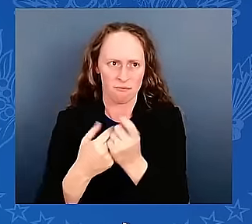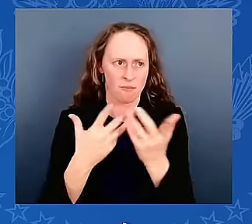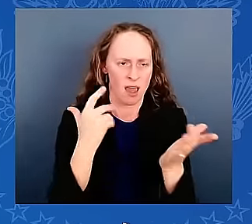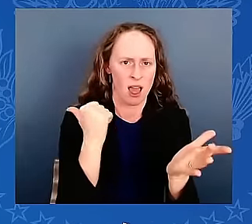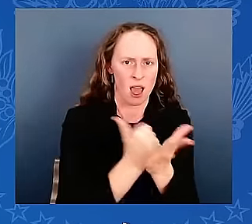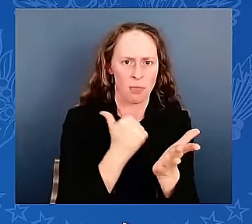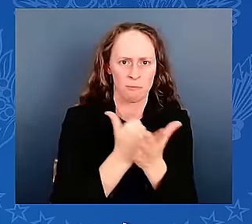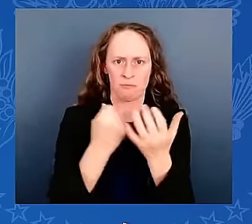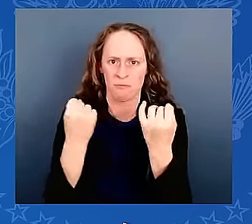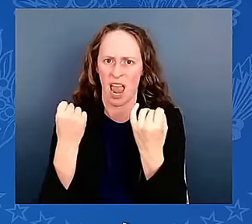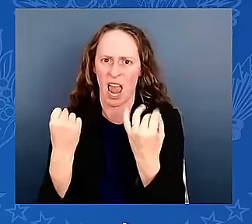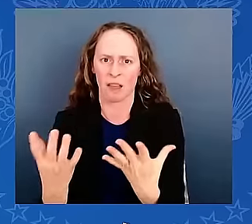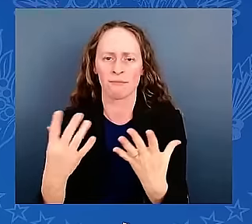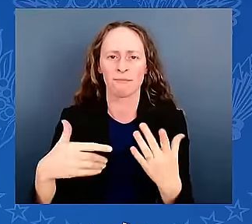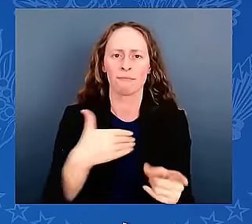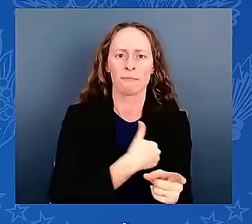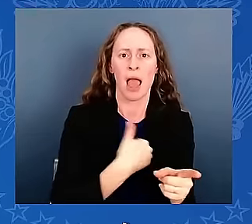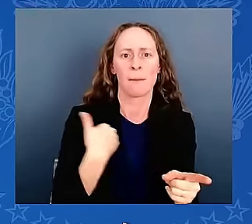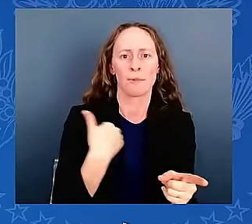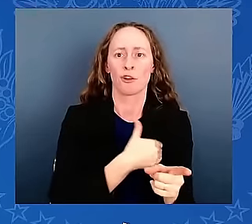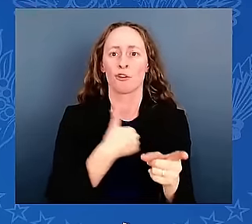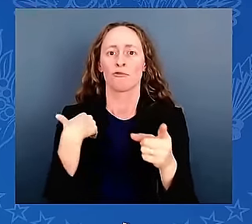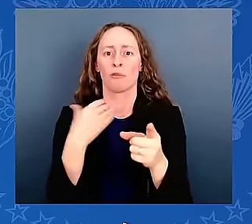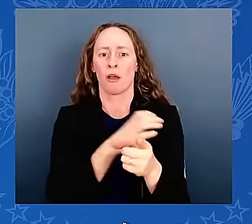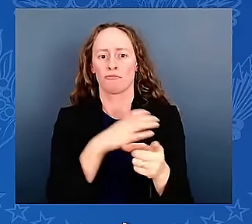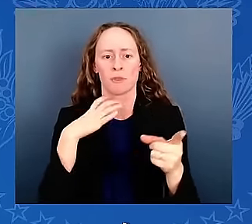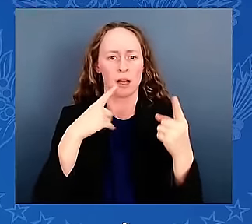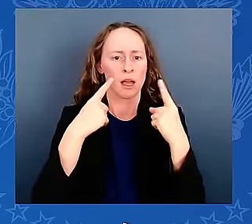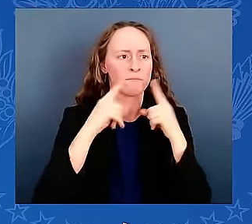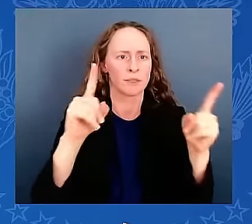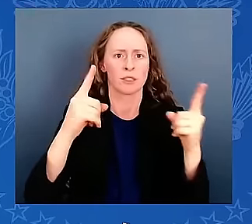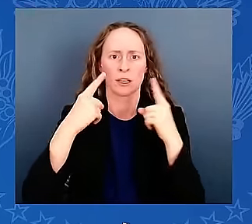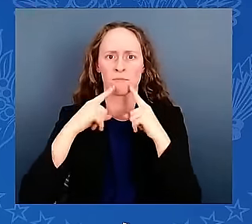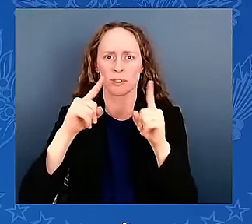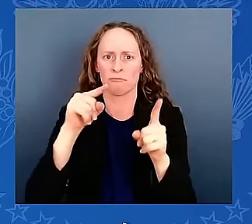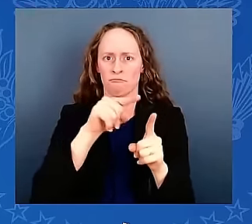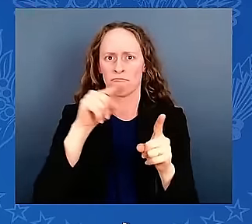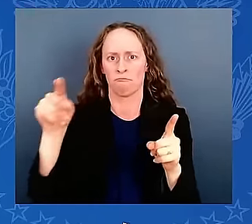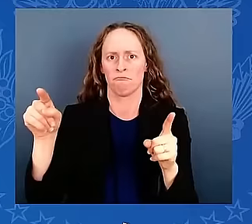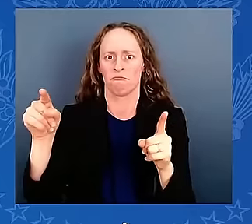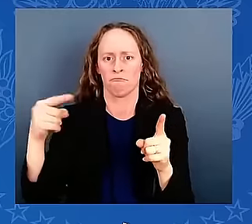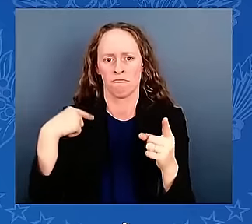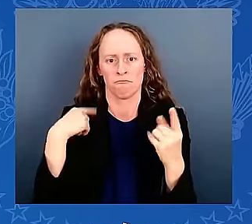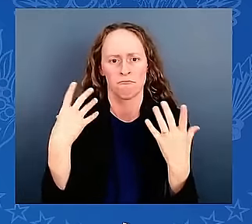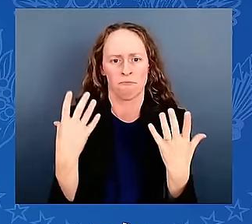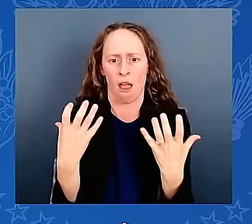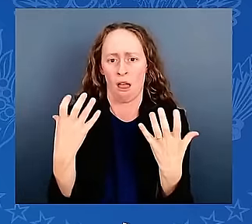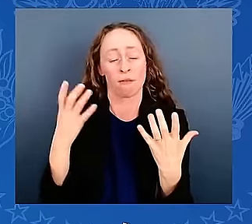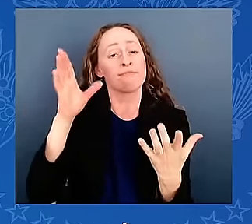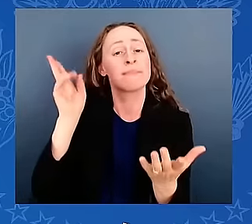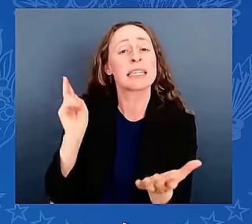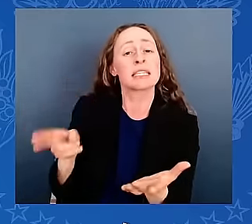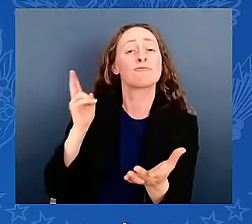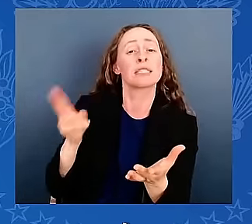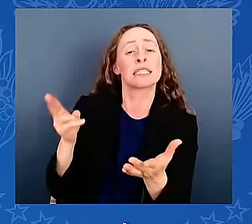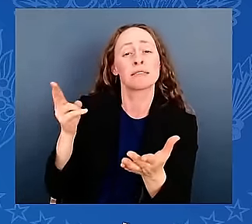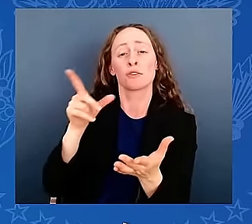Seriously, presidential historian said we've gotten more done of consequence than any president since Franklin Roosevelt.